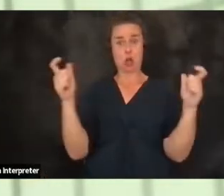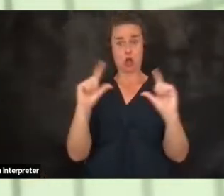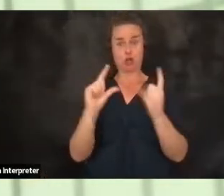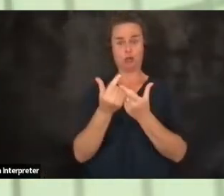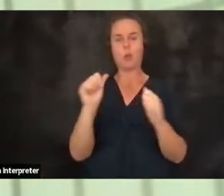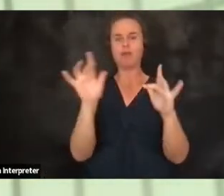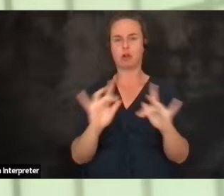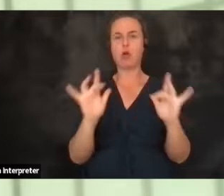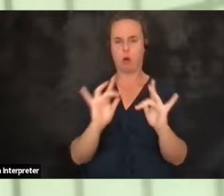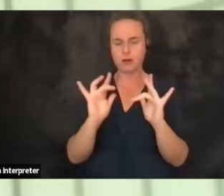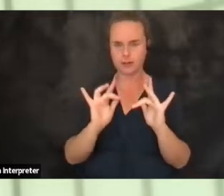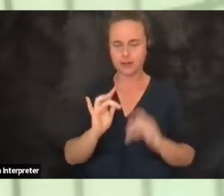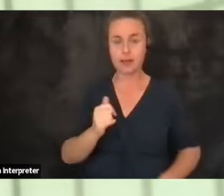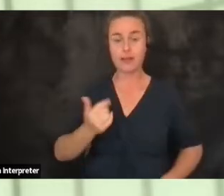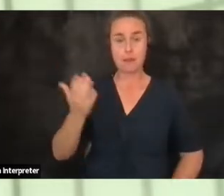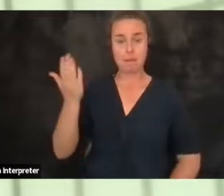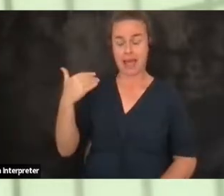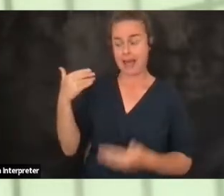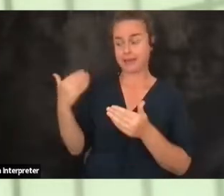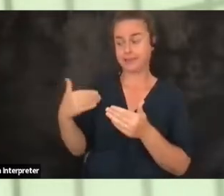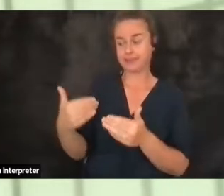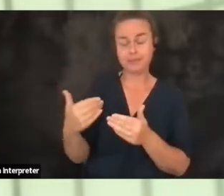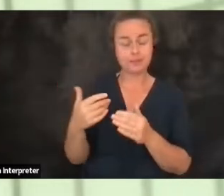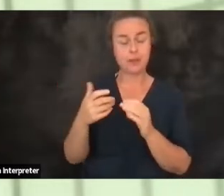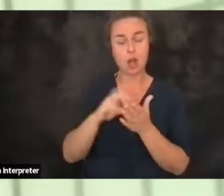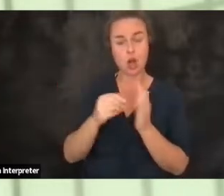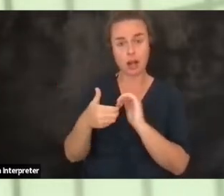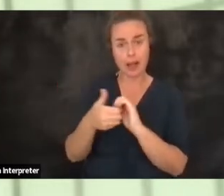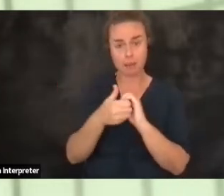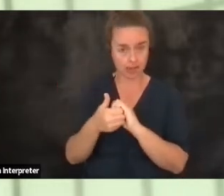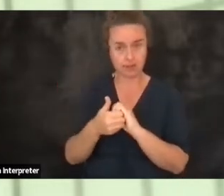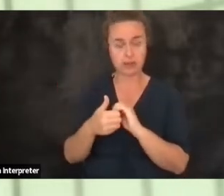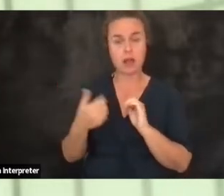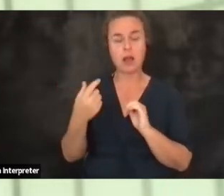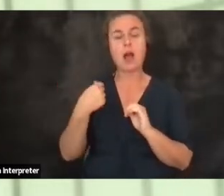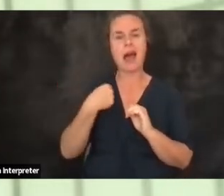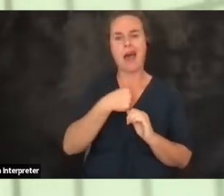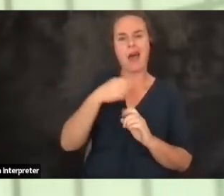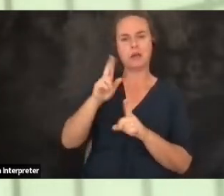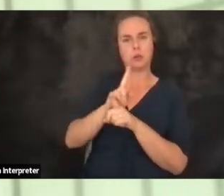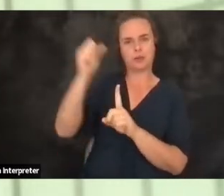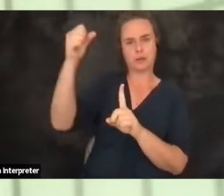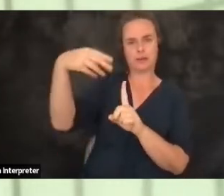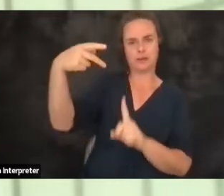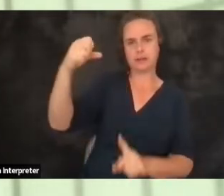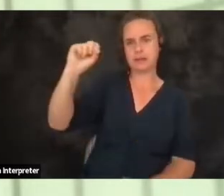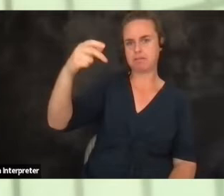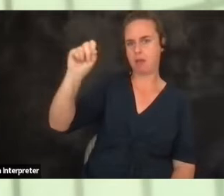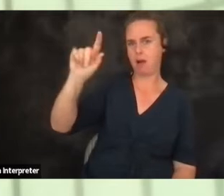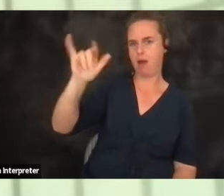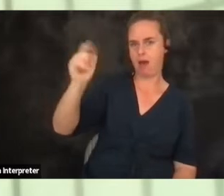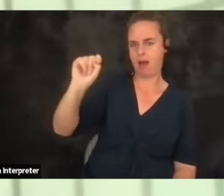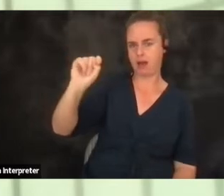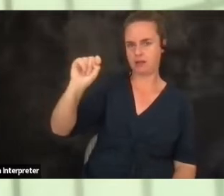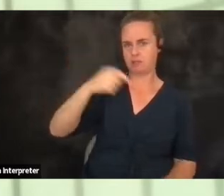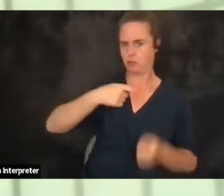In the past Learning Collaboratives, I've curated the view that most of you are seeing by spotlighting speaker videos. But today I'll be less